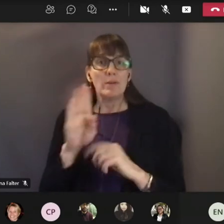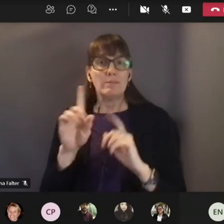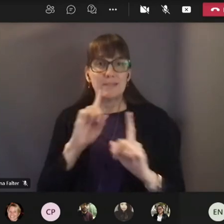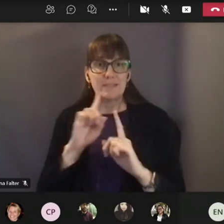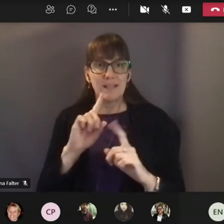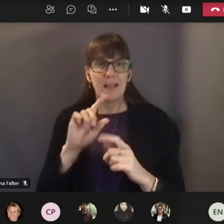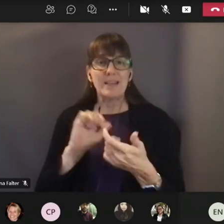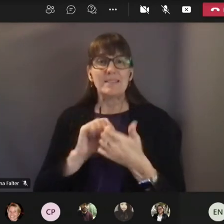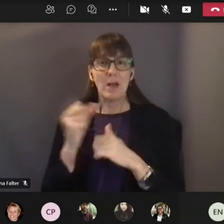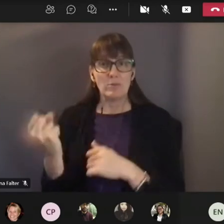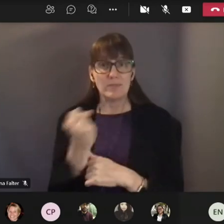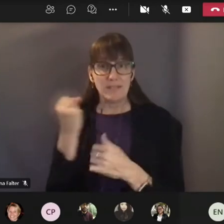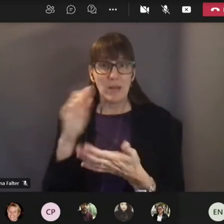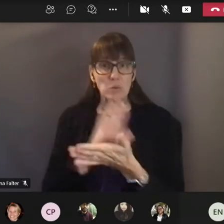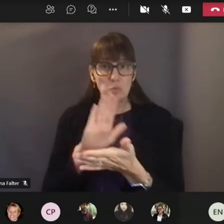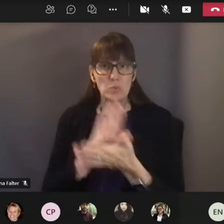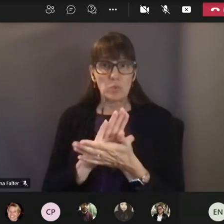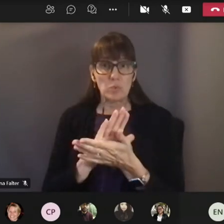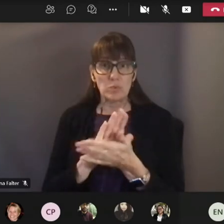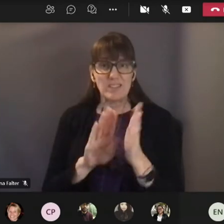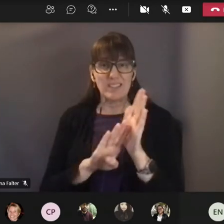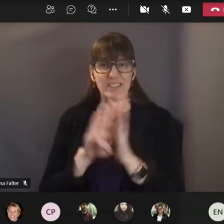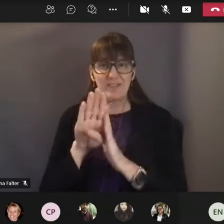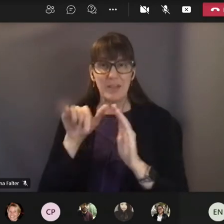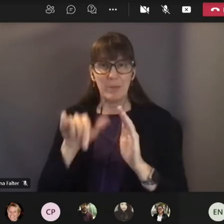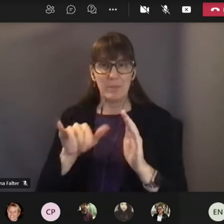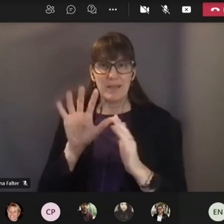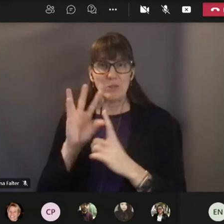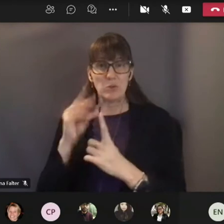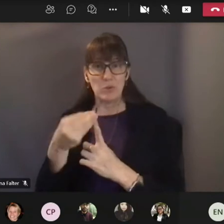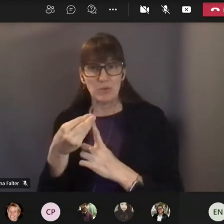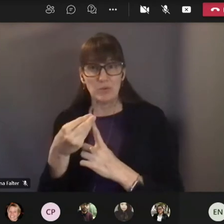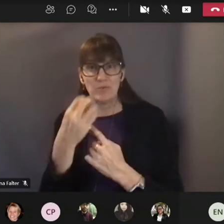care. But before I pass it over to my colleagues,